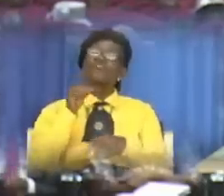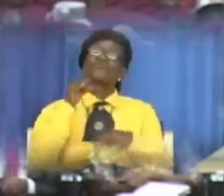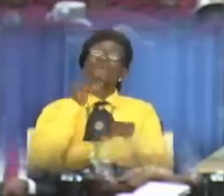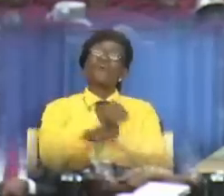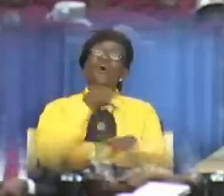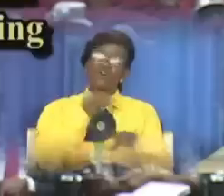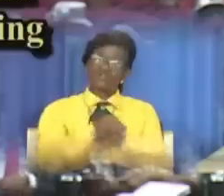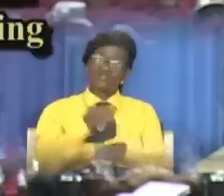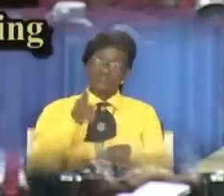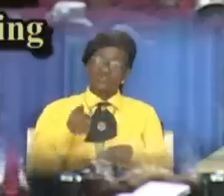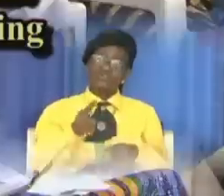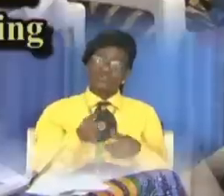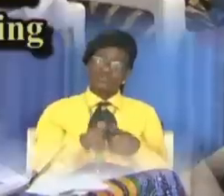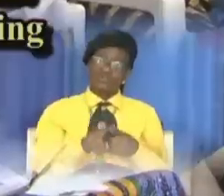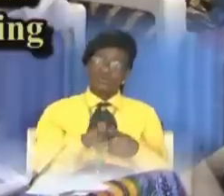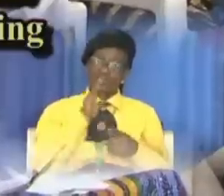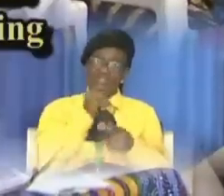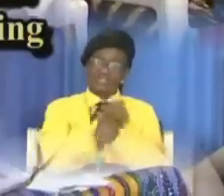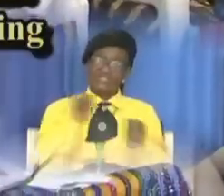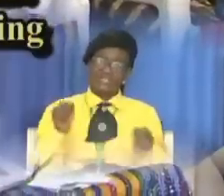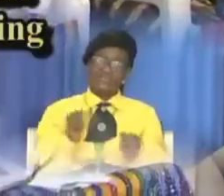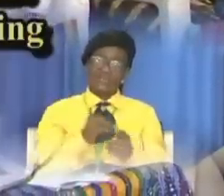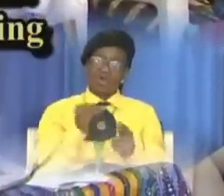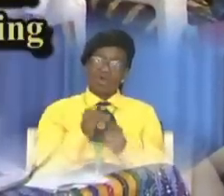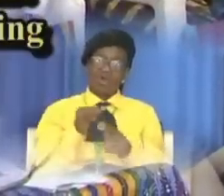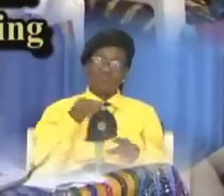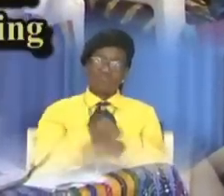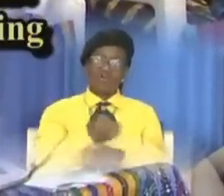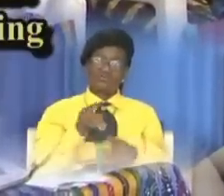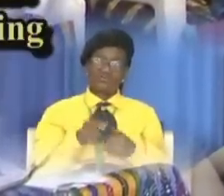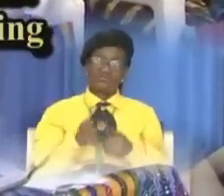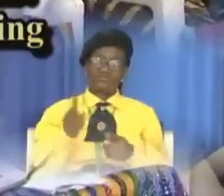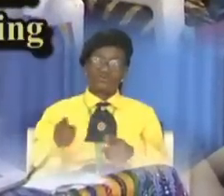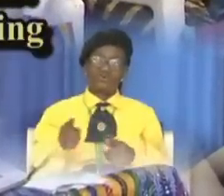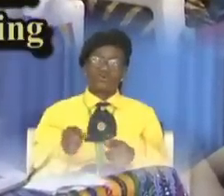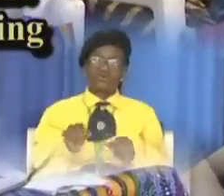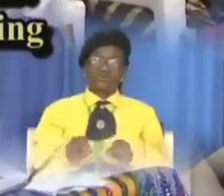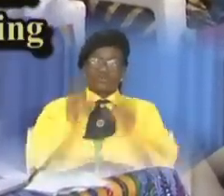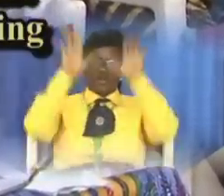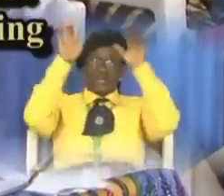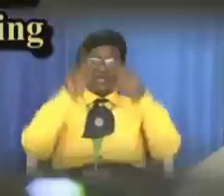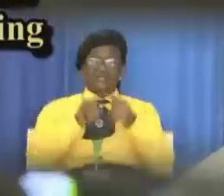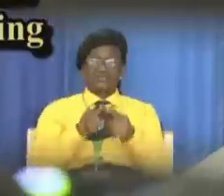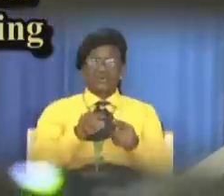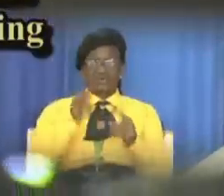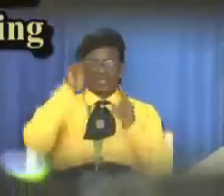force you to surrender your life to Jesus. He said, choose life,